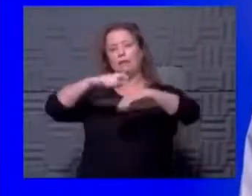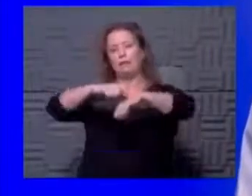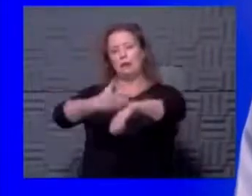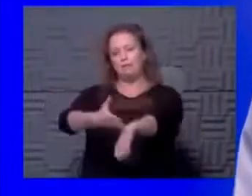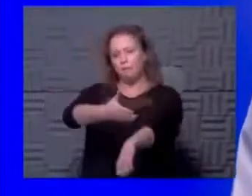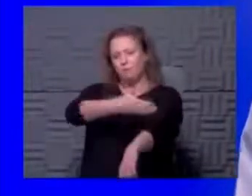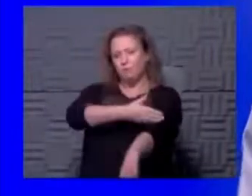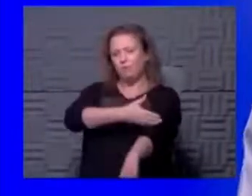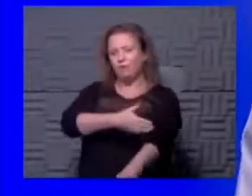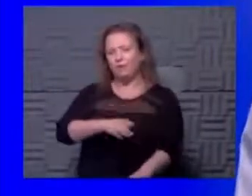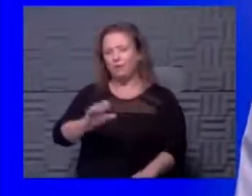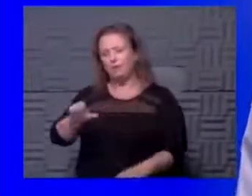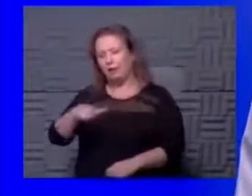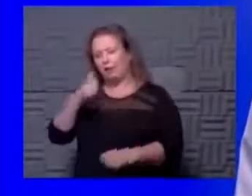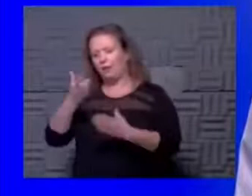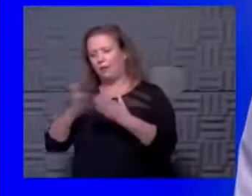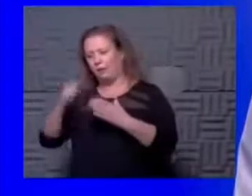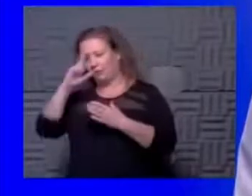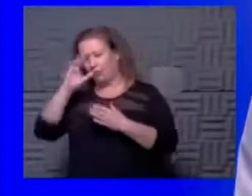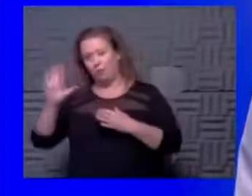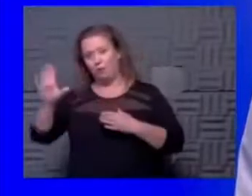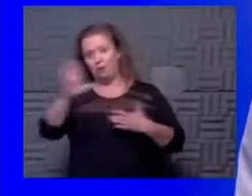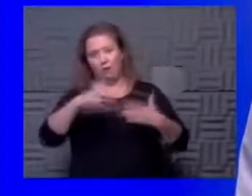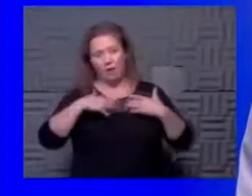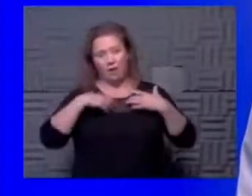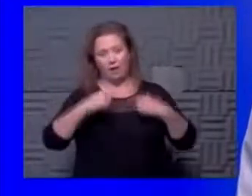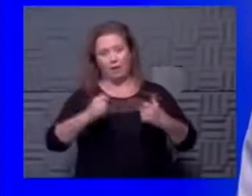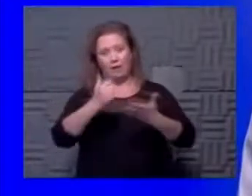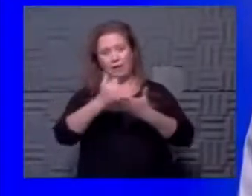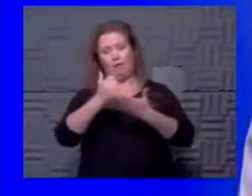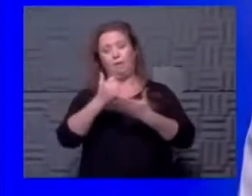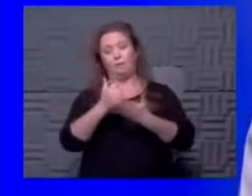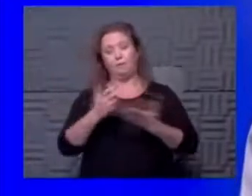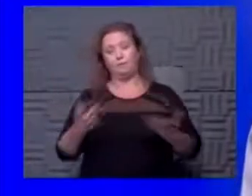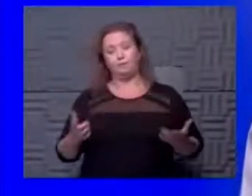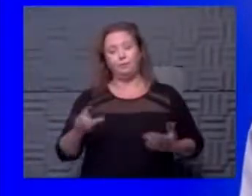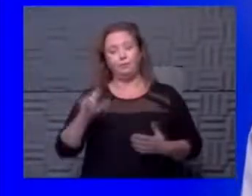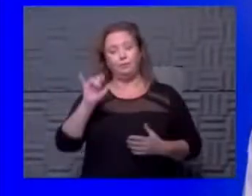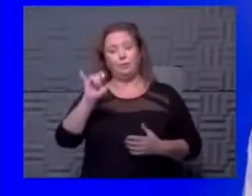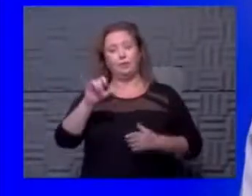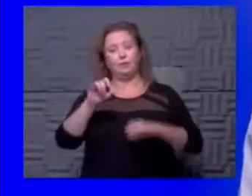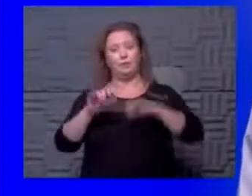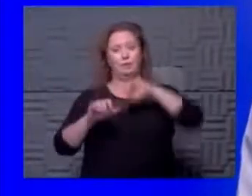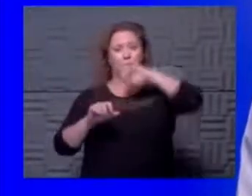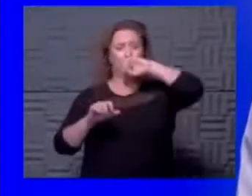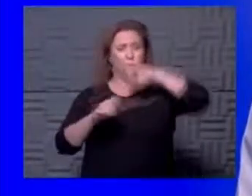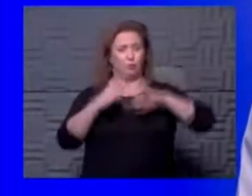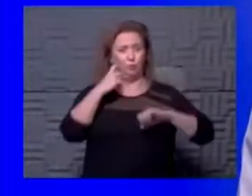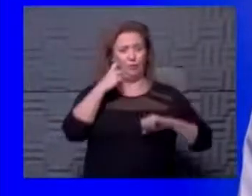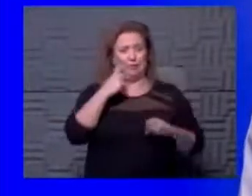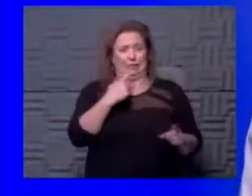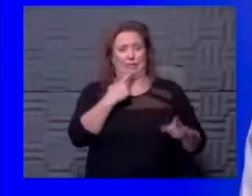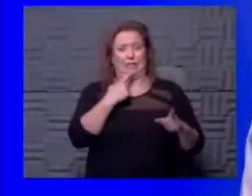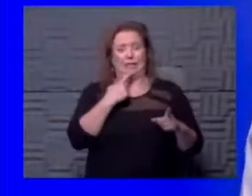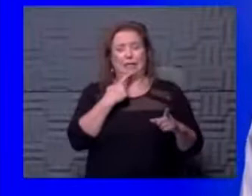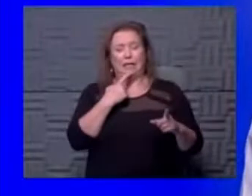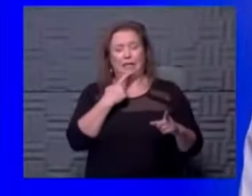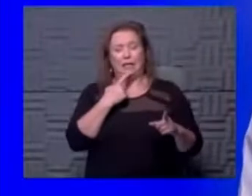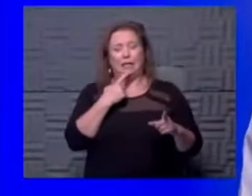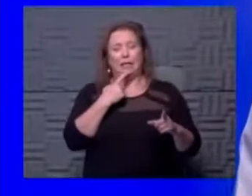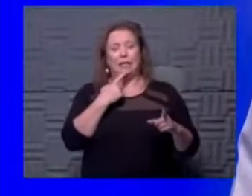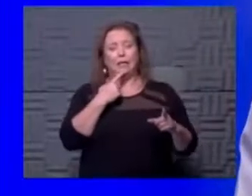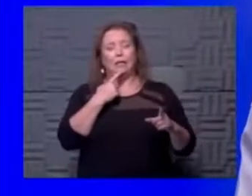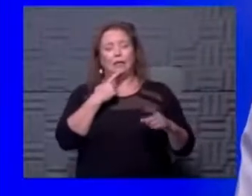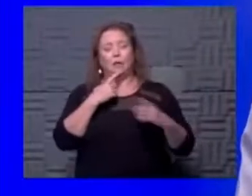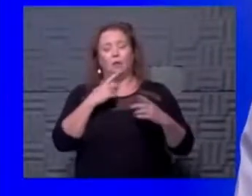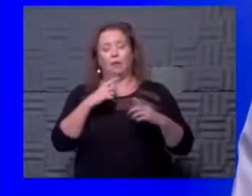improve, but doing those other things for your health can help with that, and that is just to the Archbishop what he was talking about